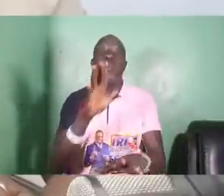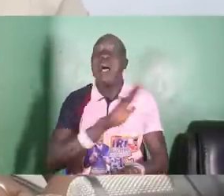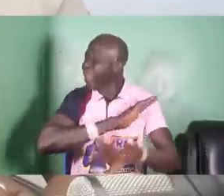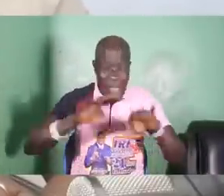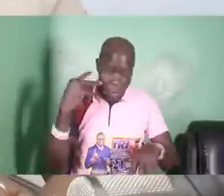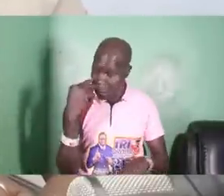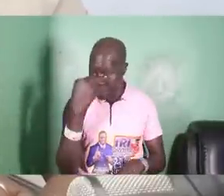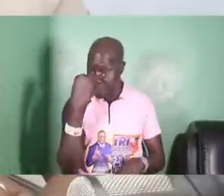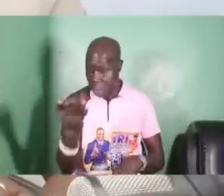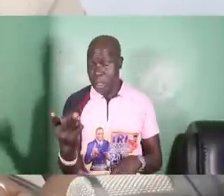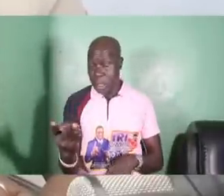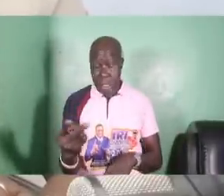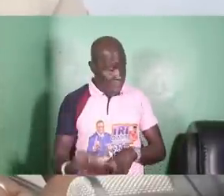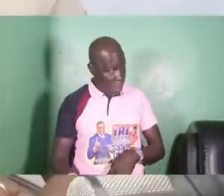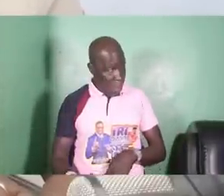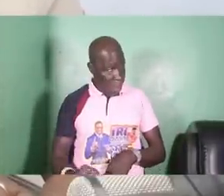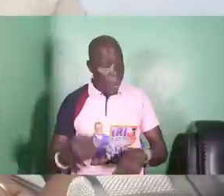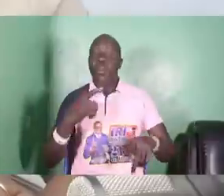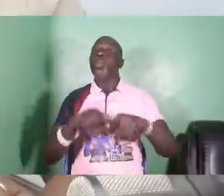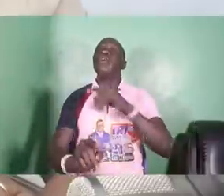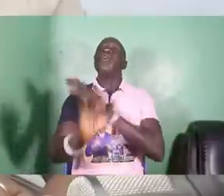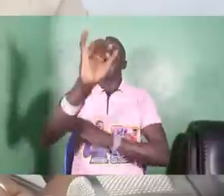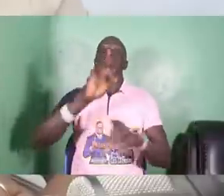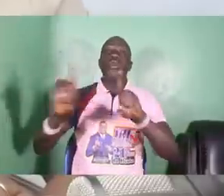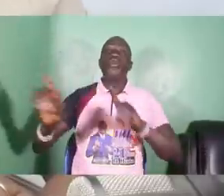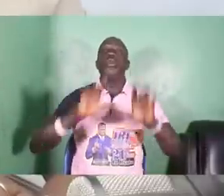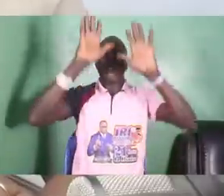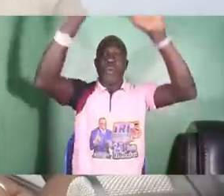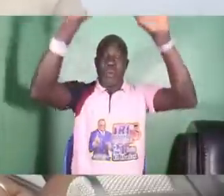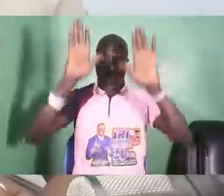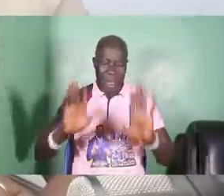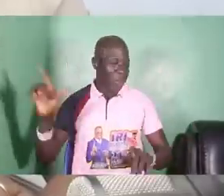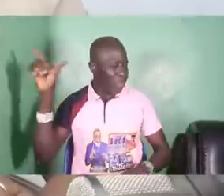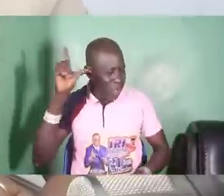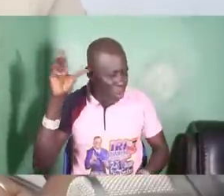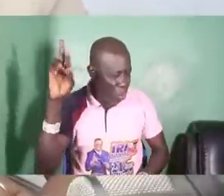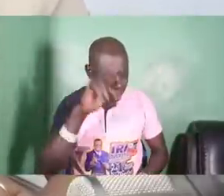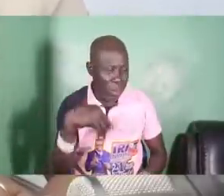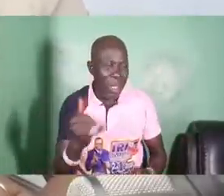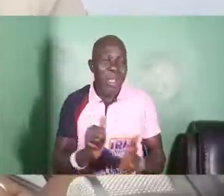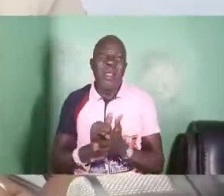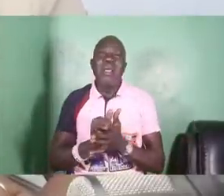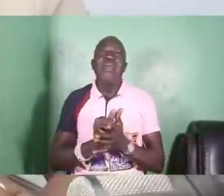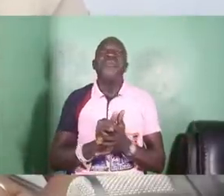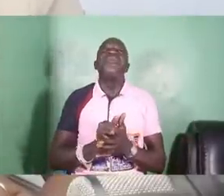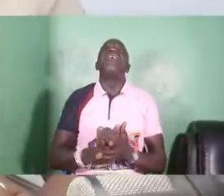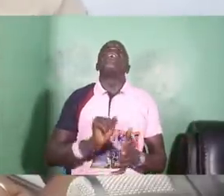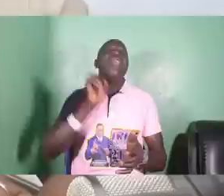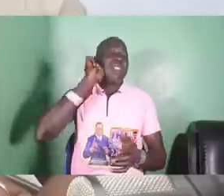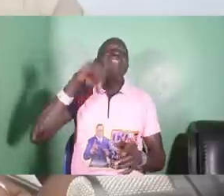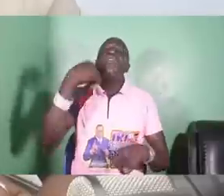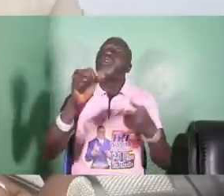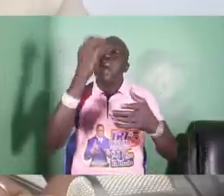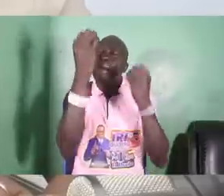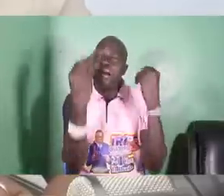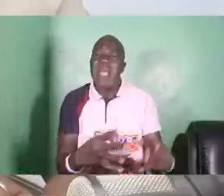woman is did not see at all. Ṣùgbọ́n Ọlọ́run mẹ́sẹ̀ yanu. But my God do miracle. Ẹ gbọ́ mi sá. Listen sá. Ó dẹ̀ ti lọ sí ọ̀pọ̀lọpọ̀ ilé ìwòsàn.